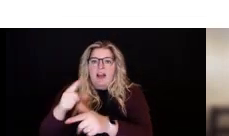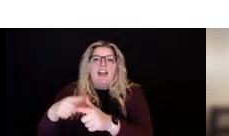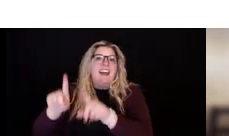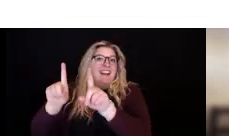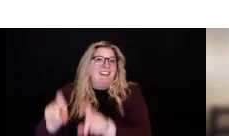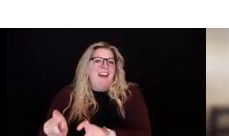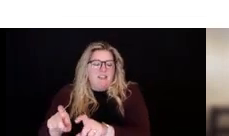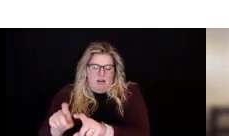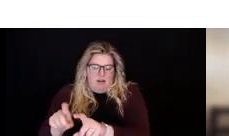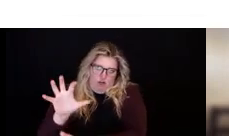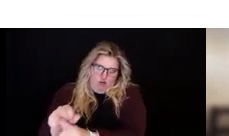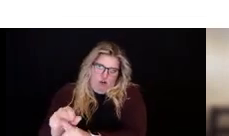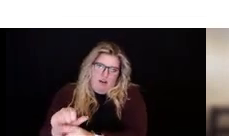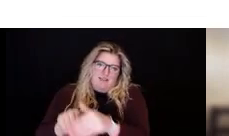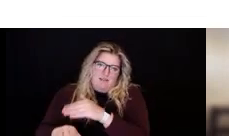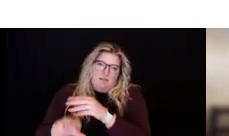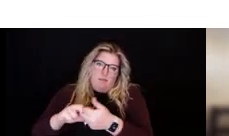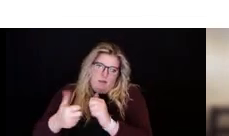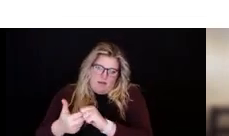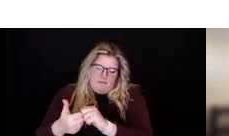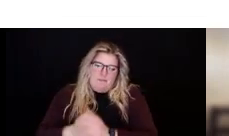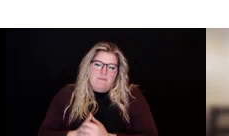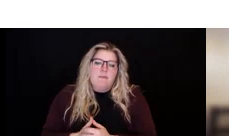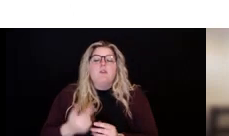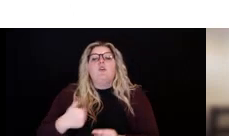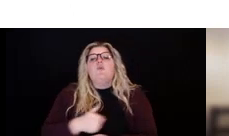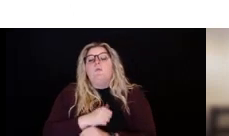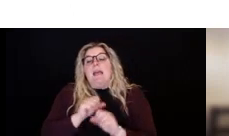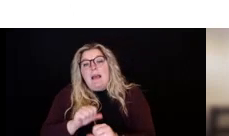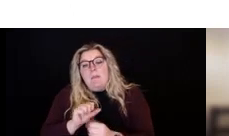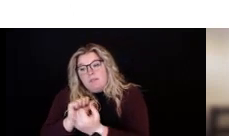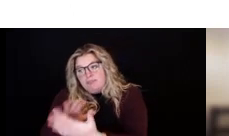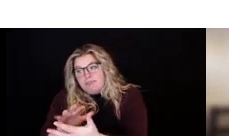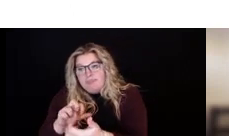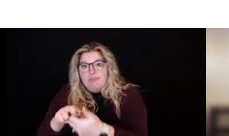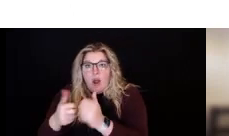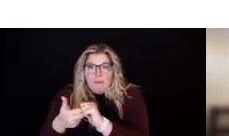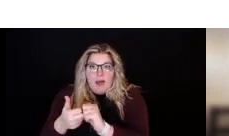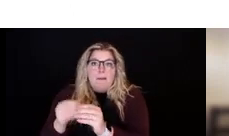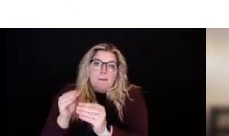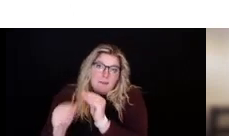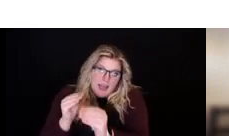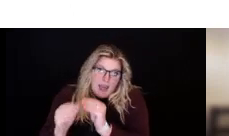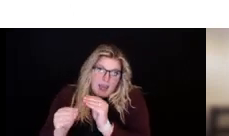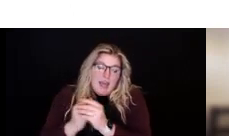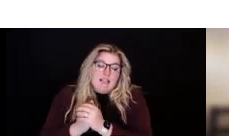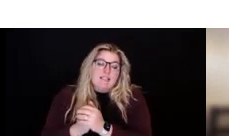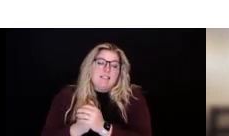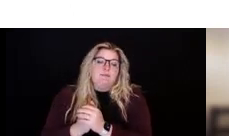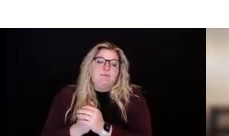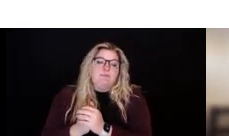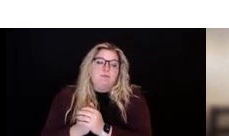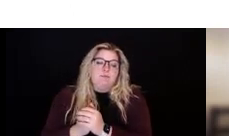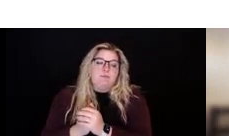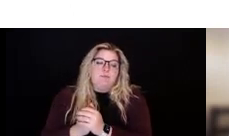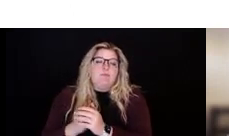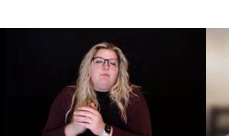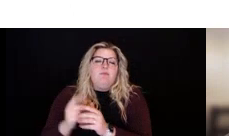So ultimately, we were able to address the issue and remediate and meet this criterion. What we ended